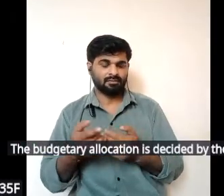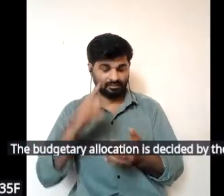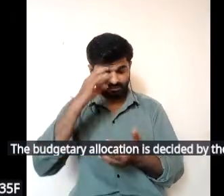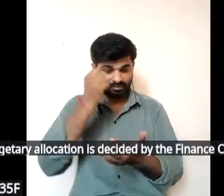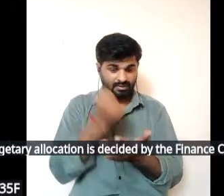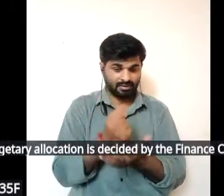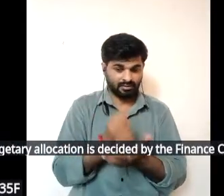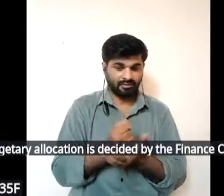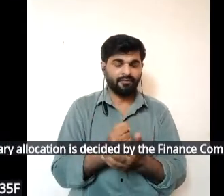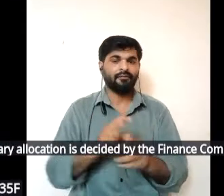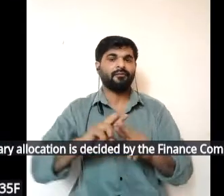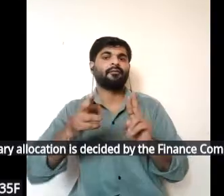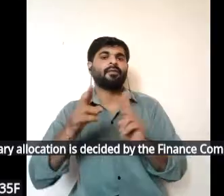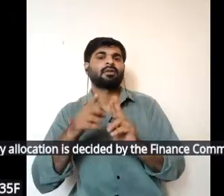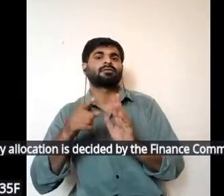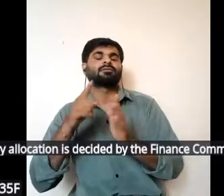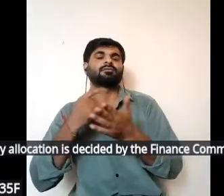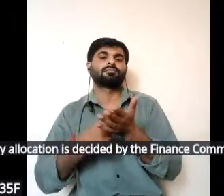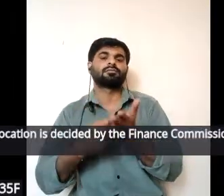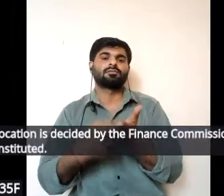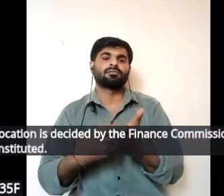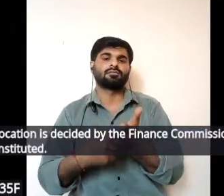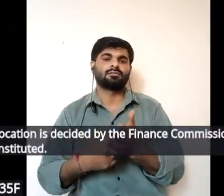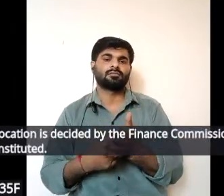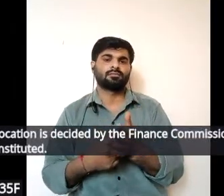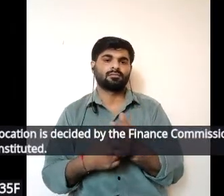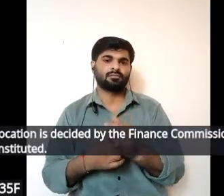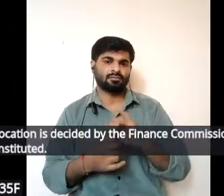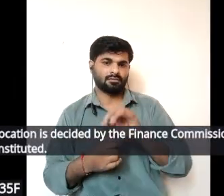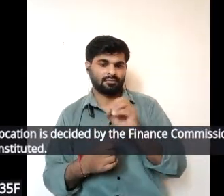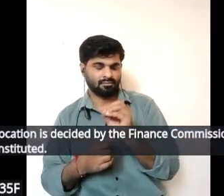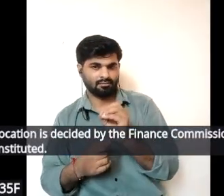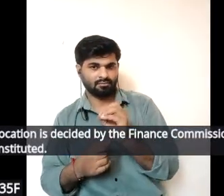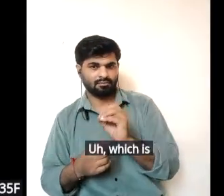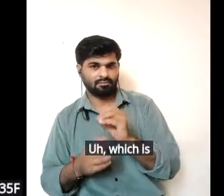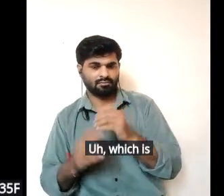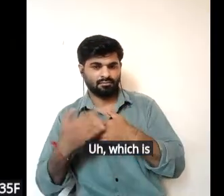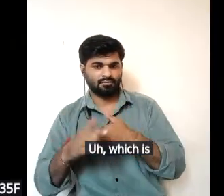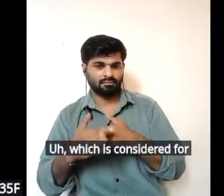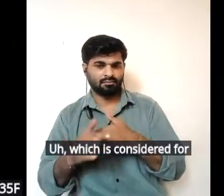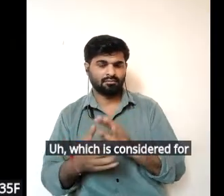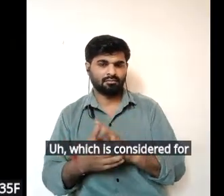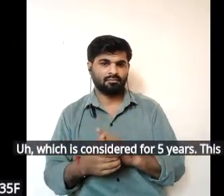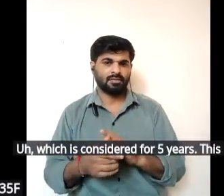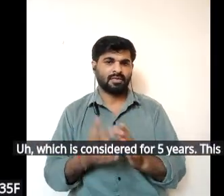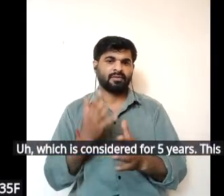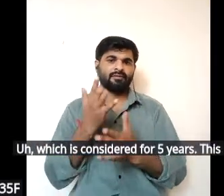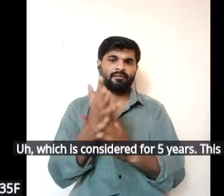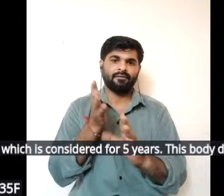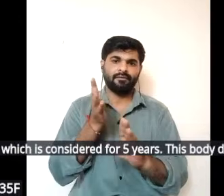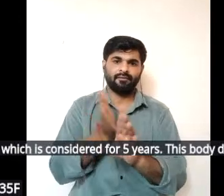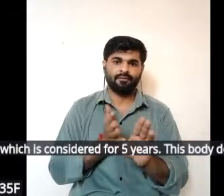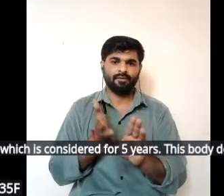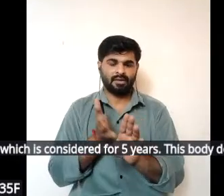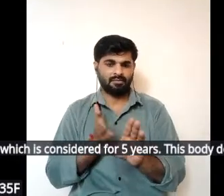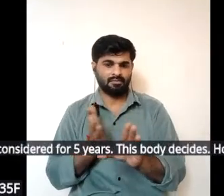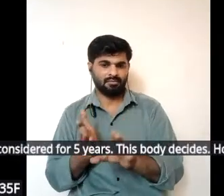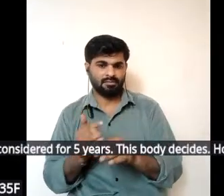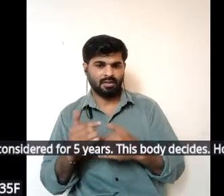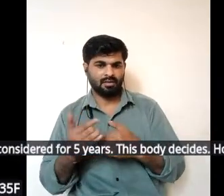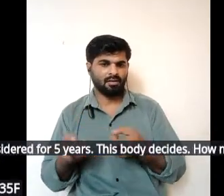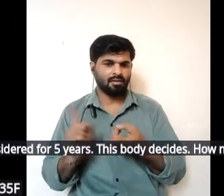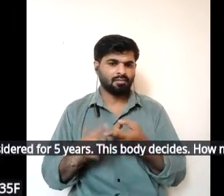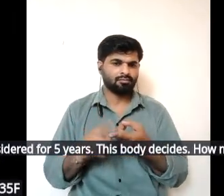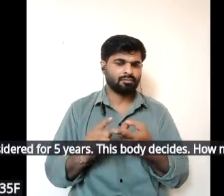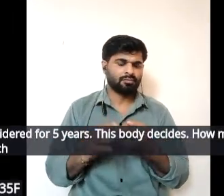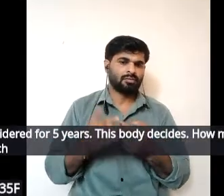Commission, which 16th Finance Commission is constituted, which is constituted for 5 years. This body decides how much money is to be distributed